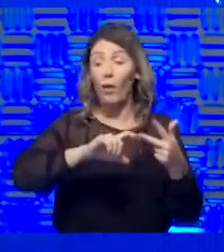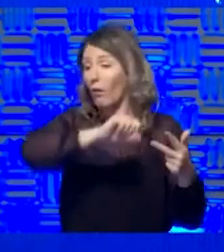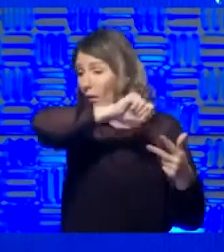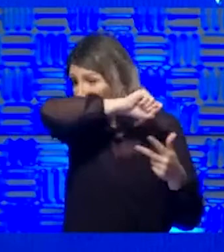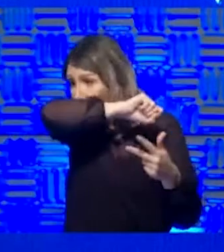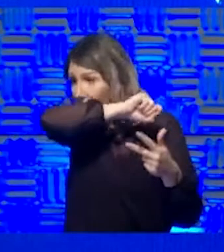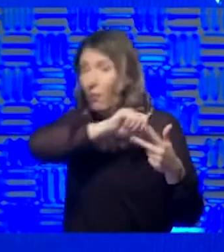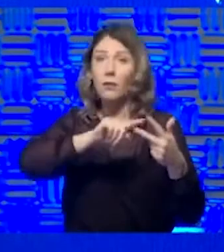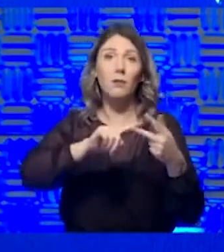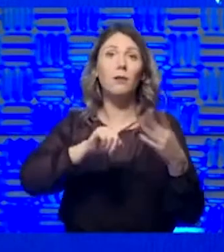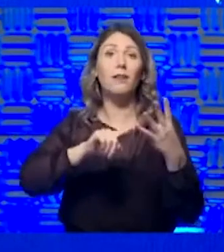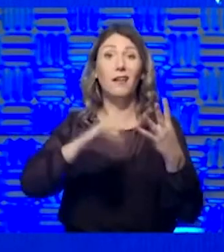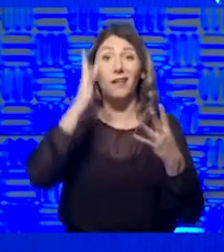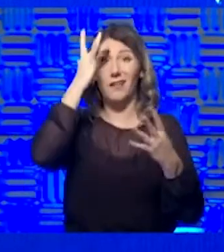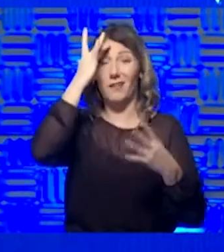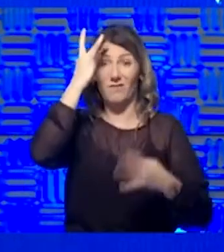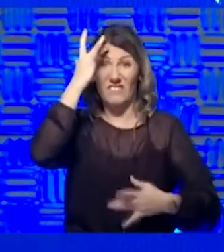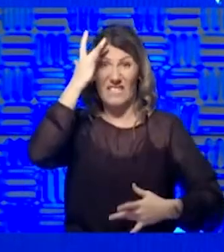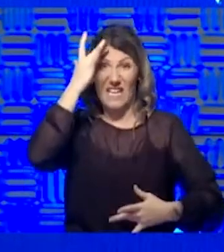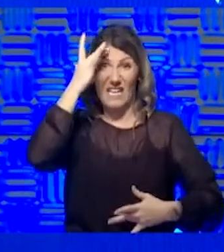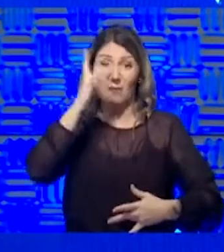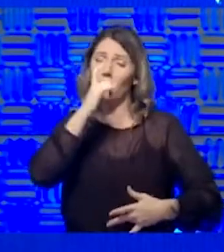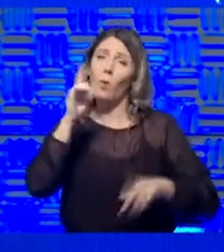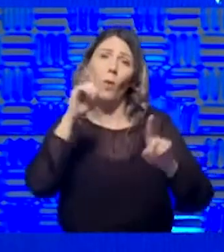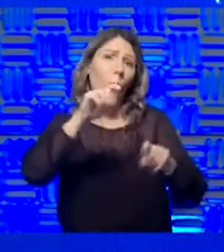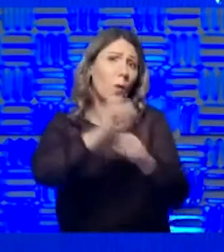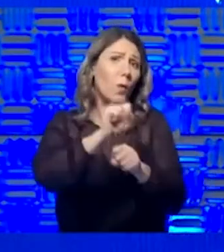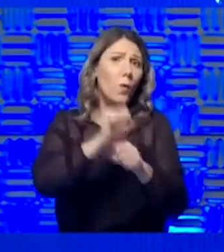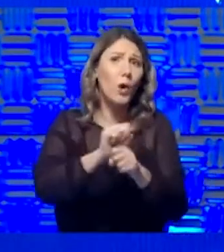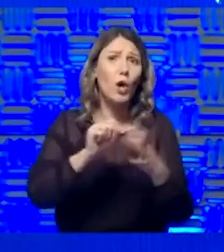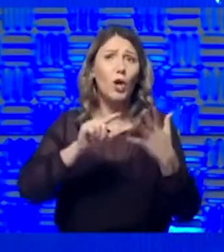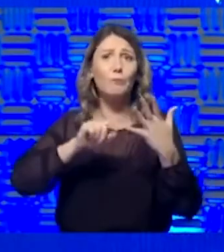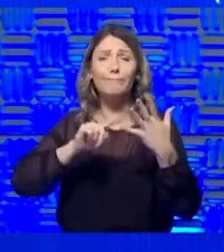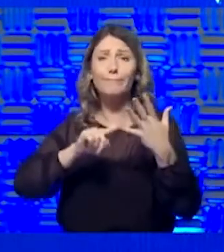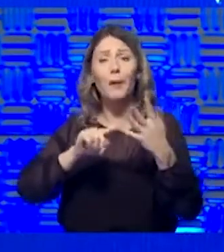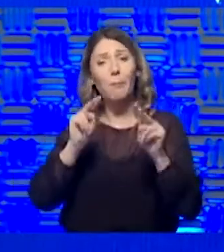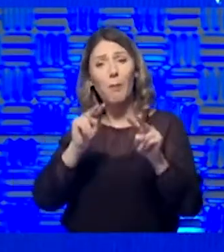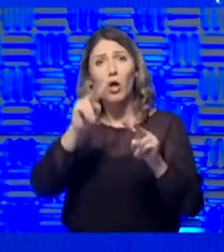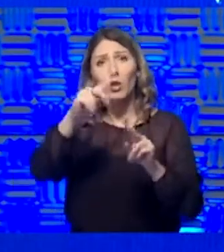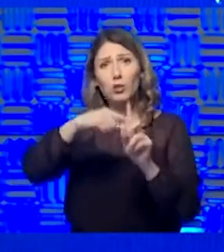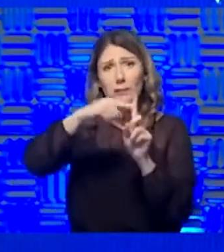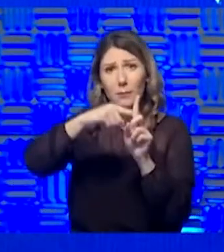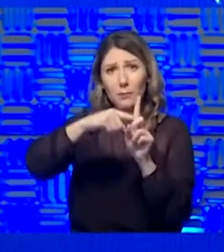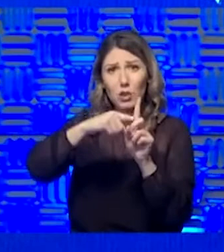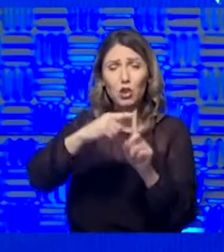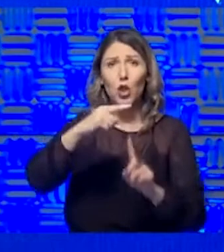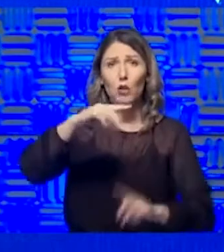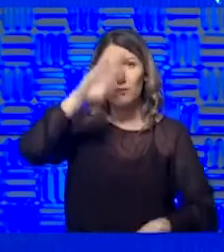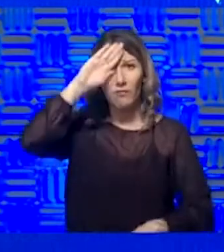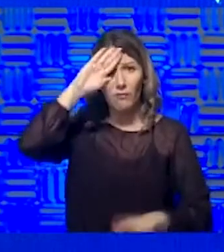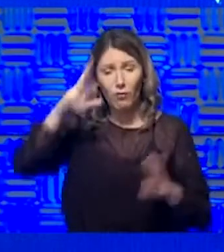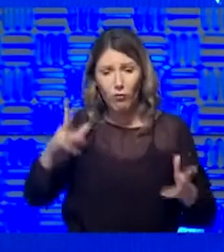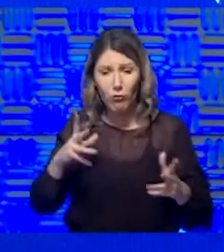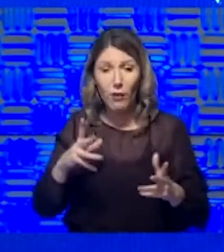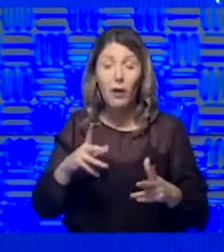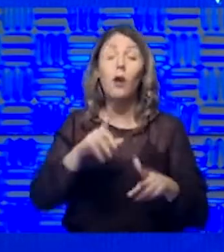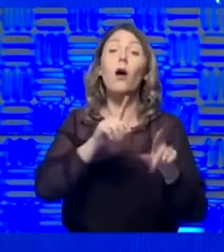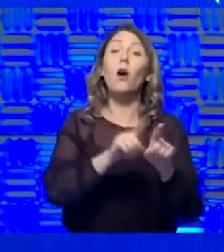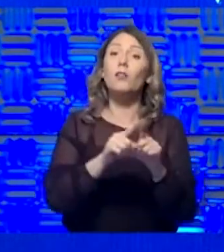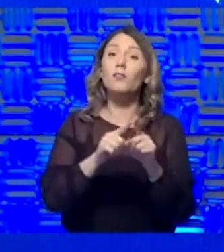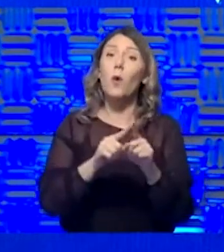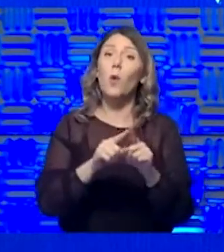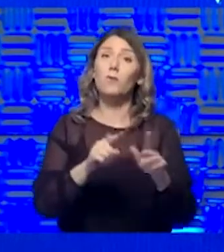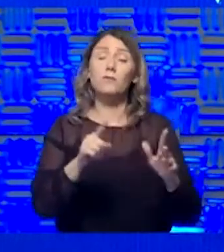go to work when you're sick, monitor your temperature, and as possible, shelter in place. We know that at some level, you